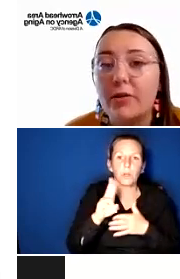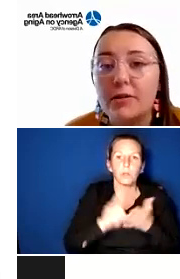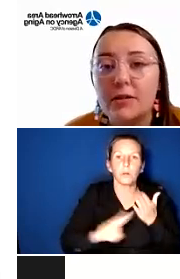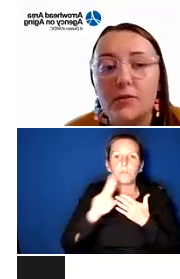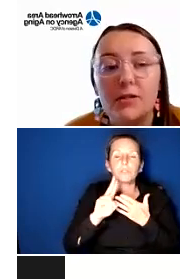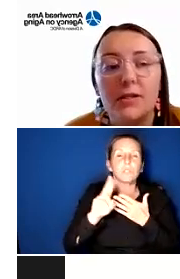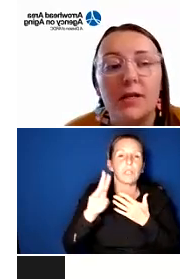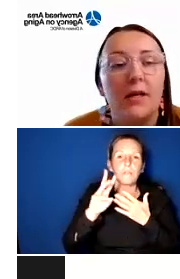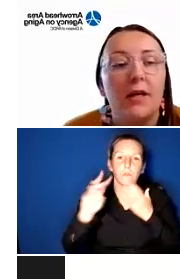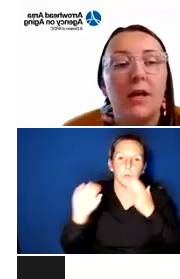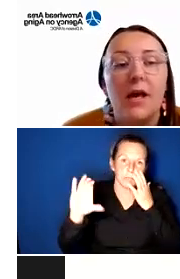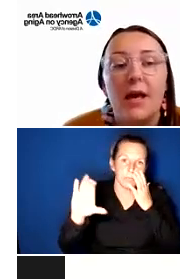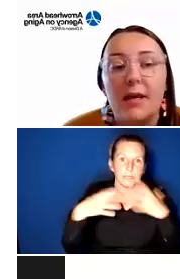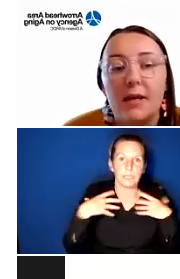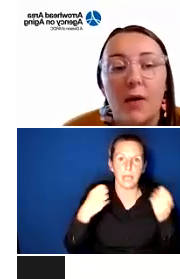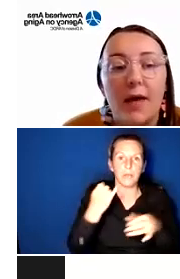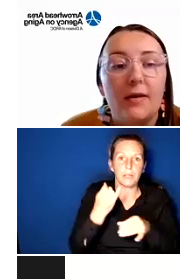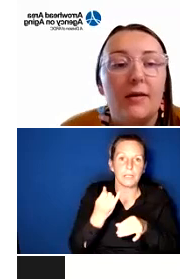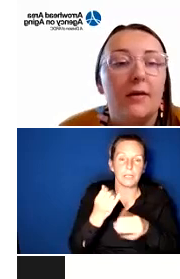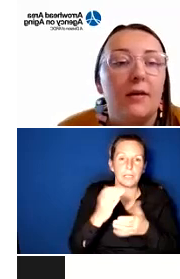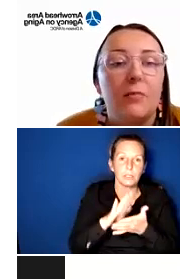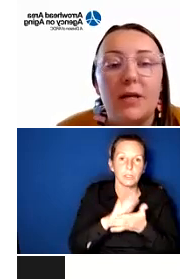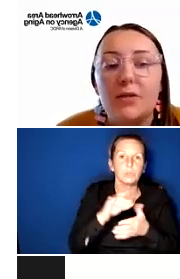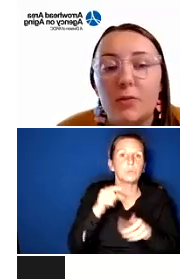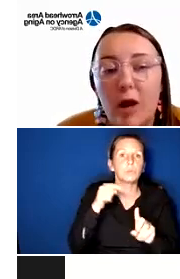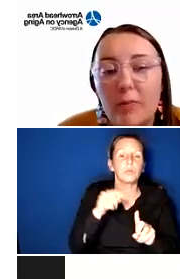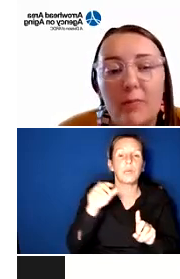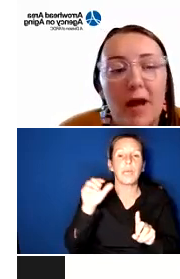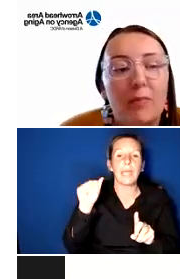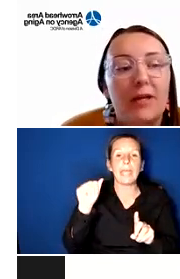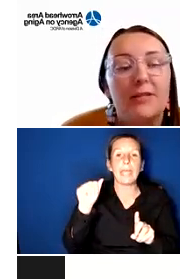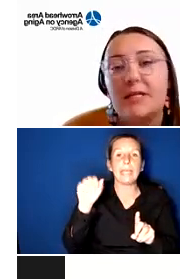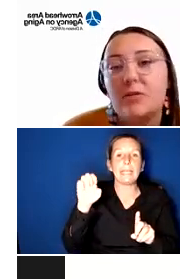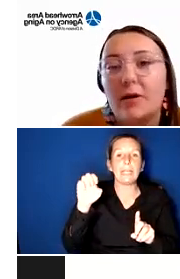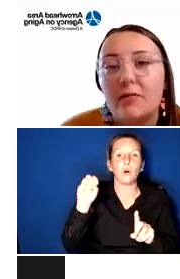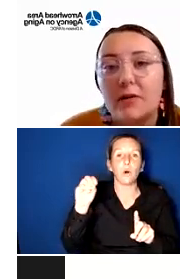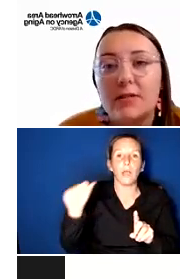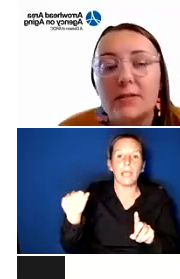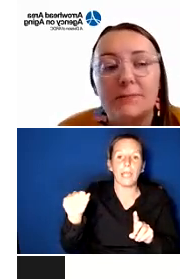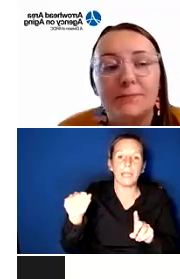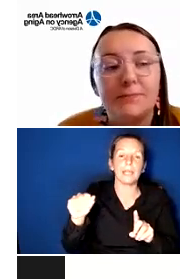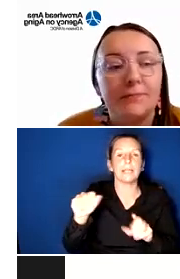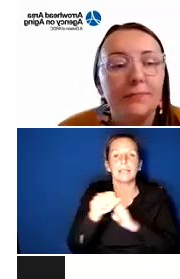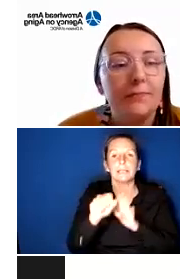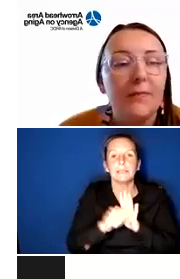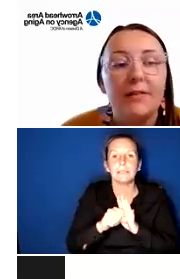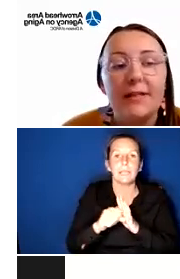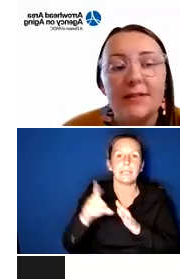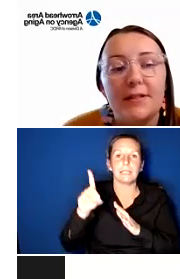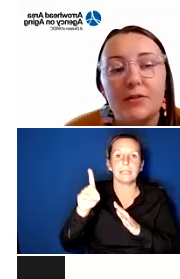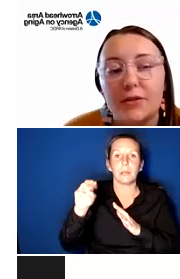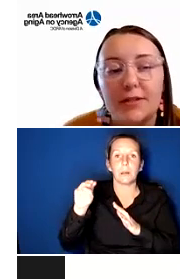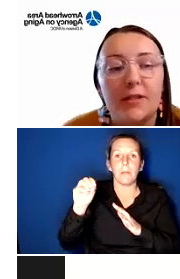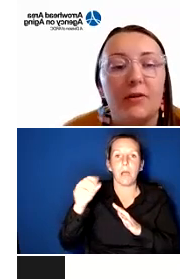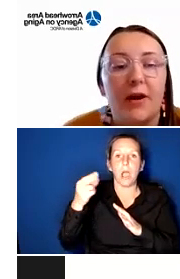Population Health Institute, AEOA, Minnesota Broadband Map, and state demographers. Links